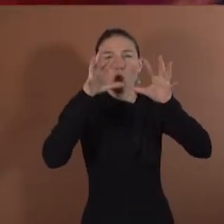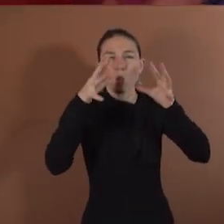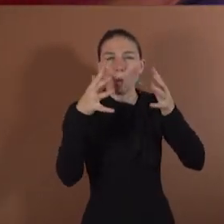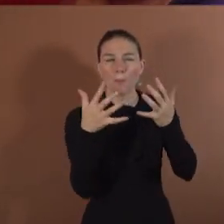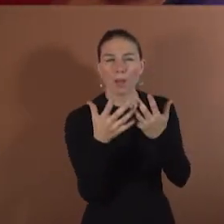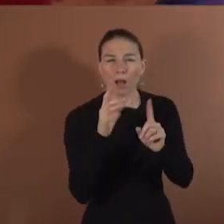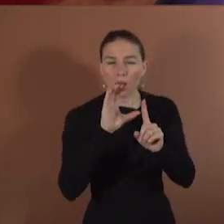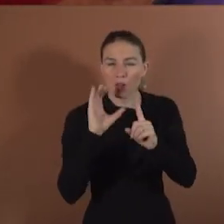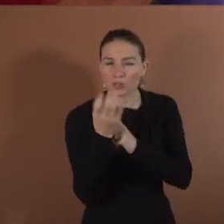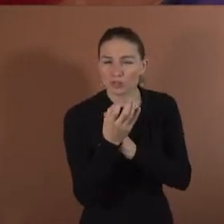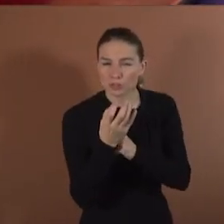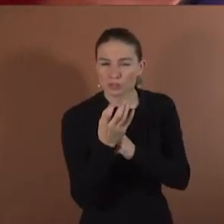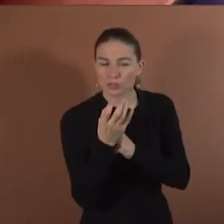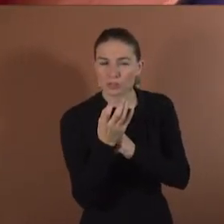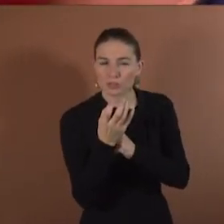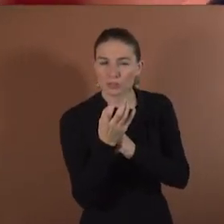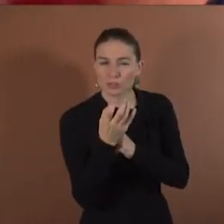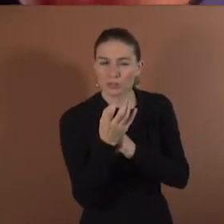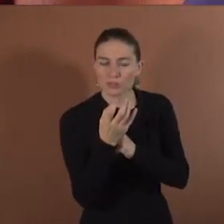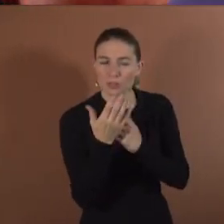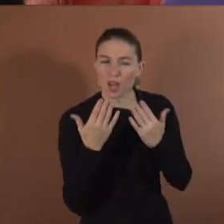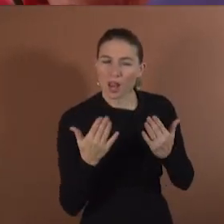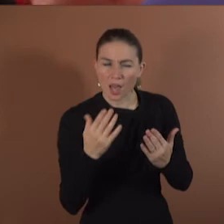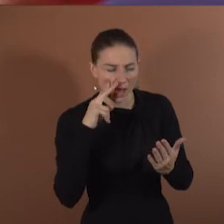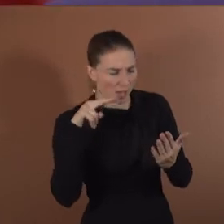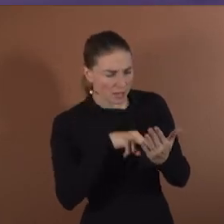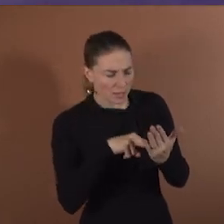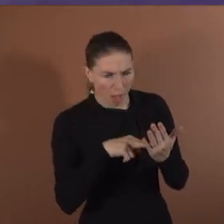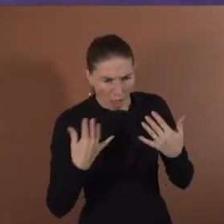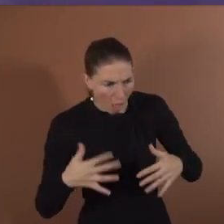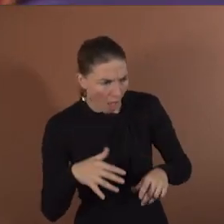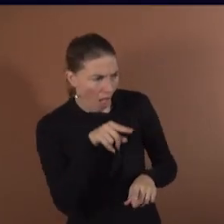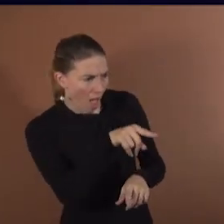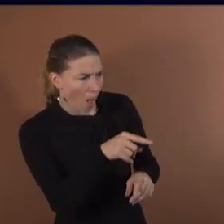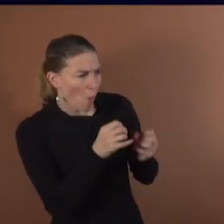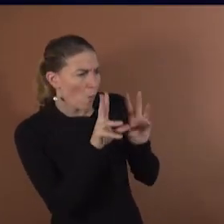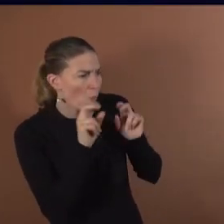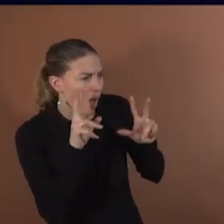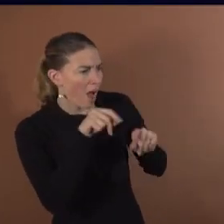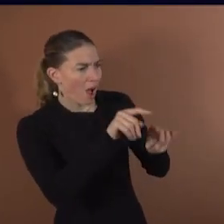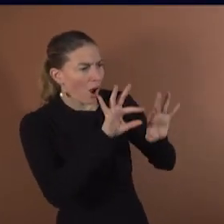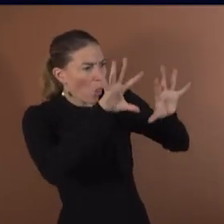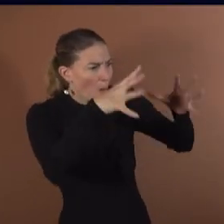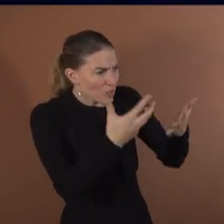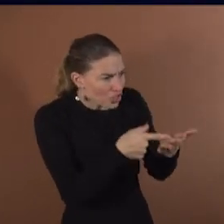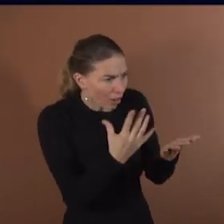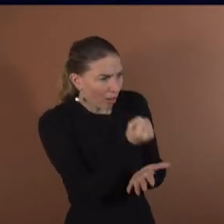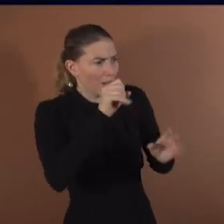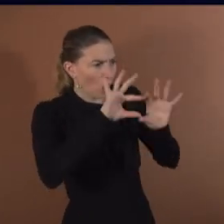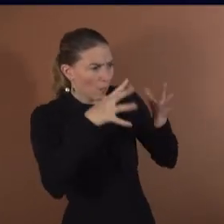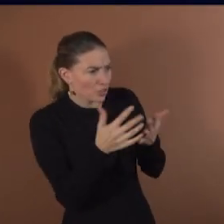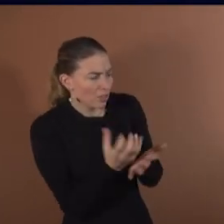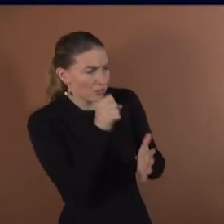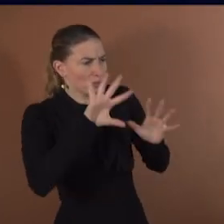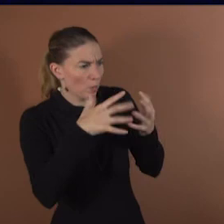anybody who cares to use it. It's put an instrument of awesome, creative, and innovative power at our fingertips. And we mustn't ever